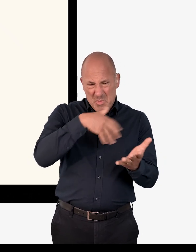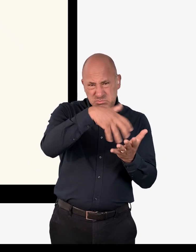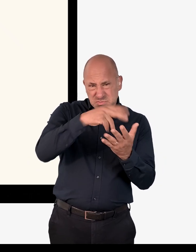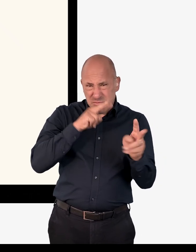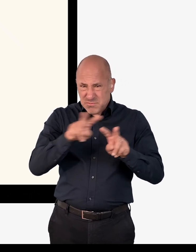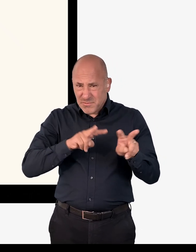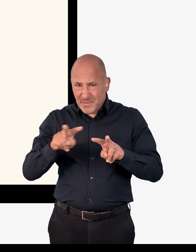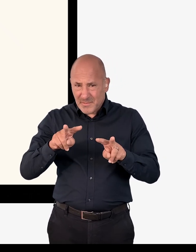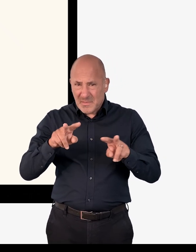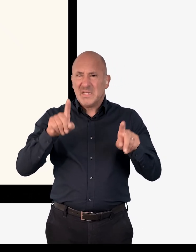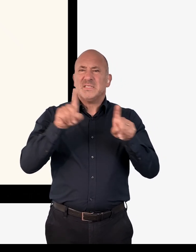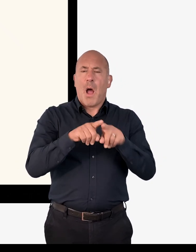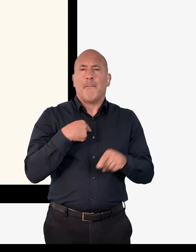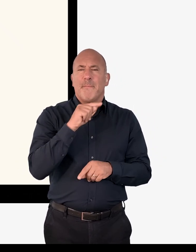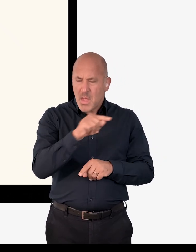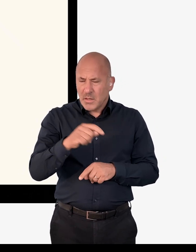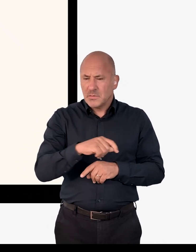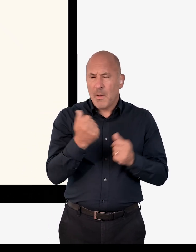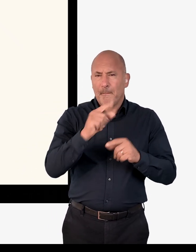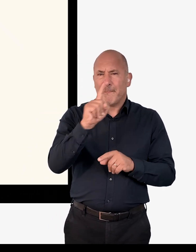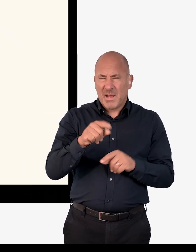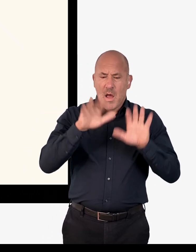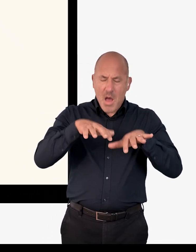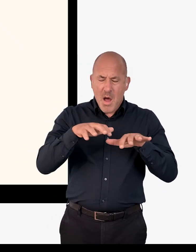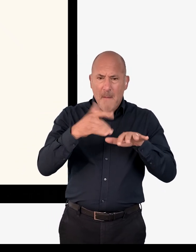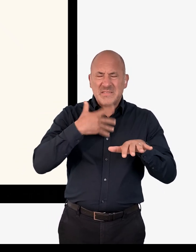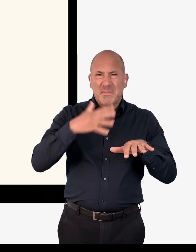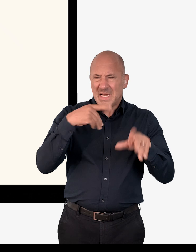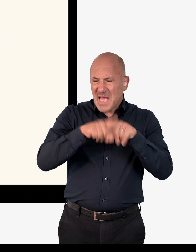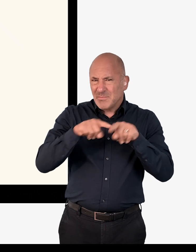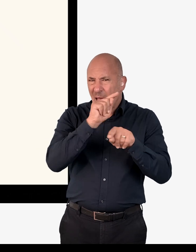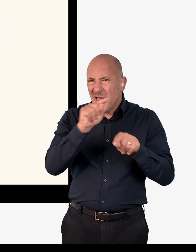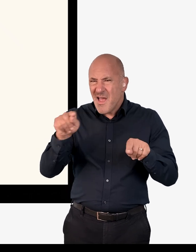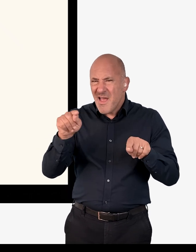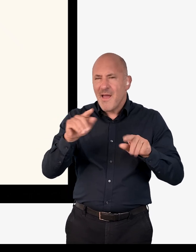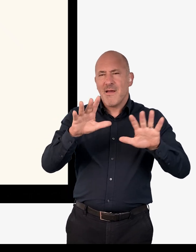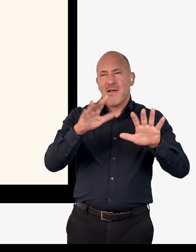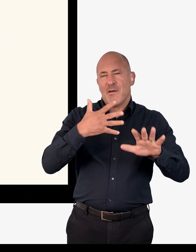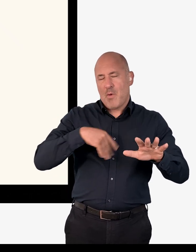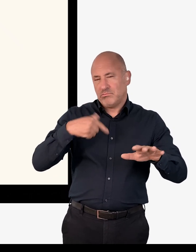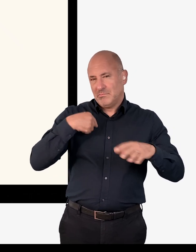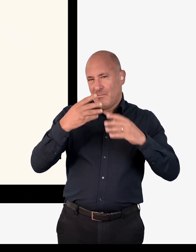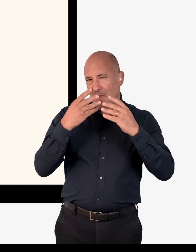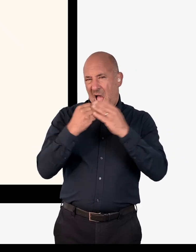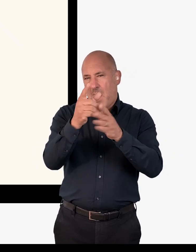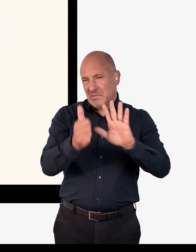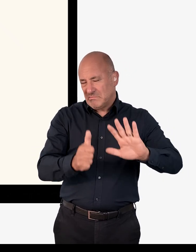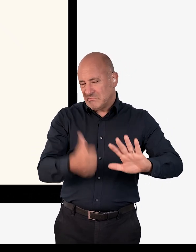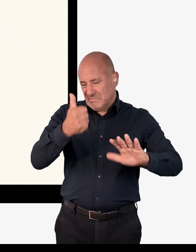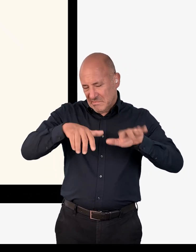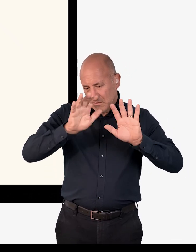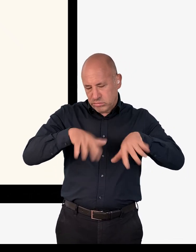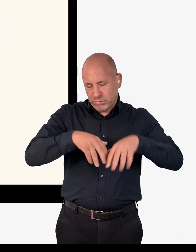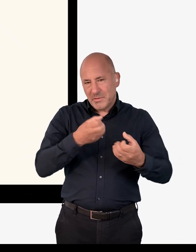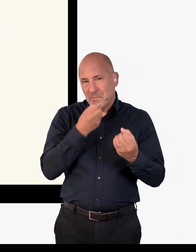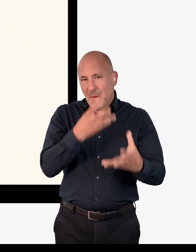strong applications, as well as a number of regular mistakes that have tripped people up. We want to help you to write